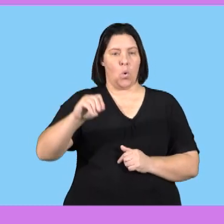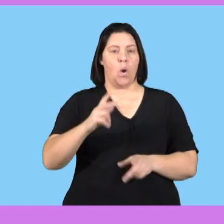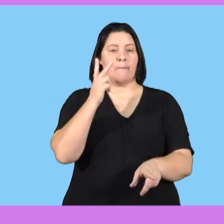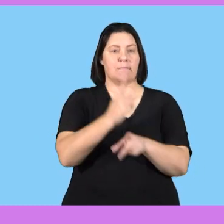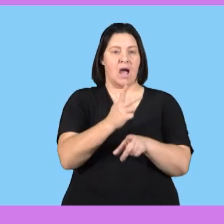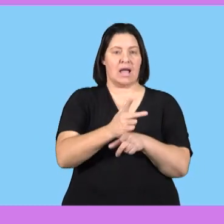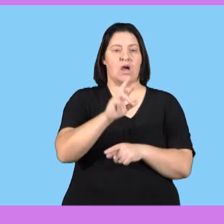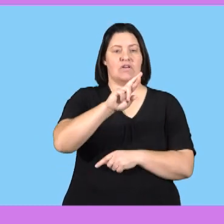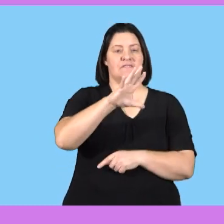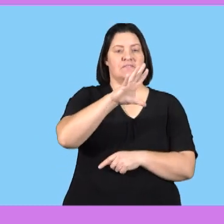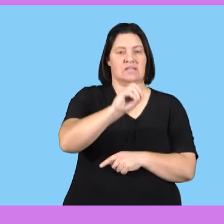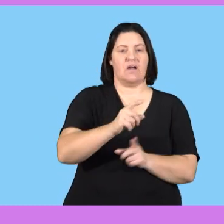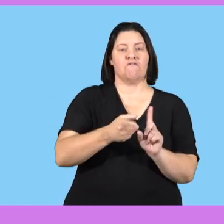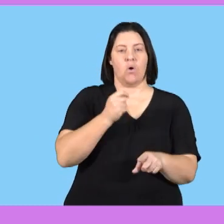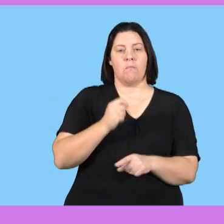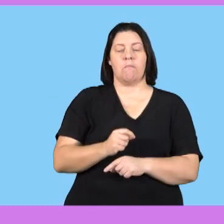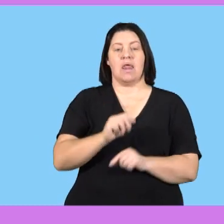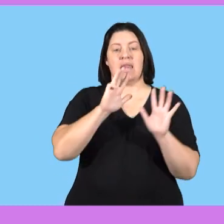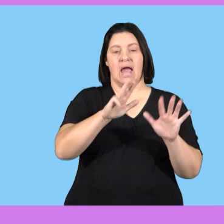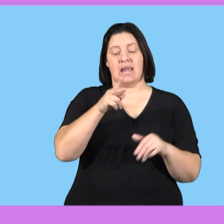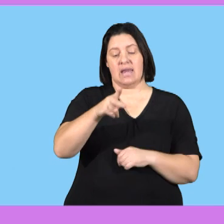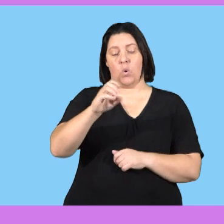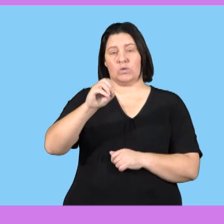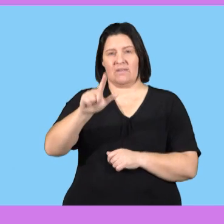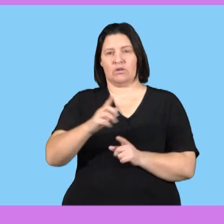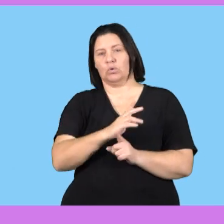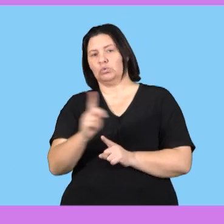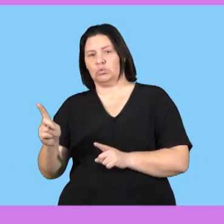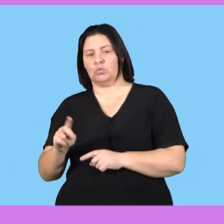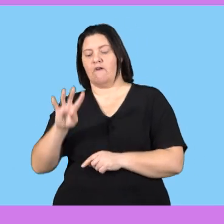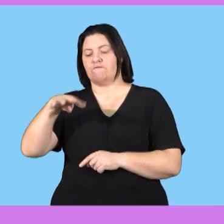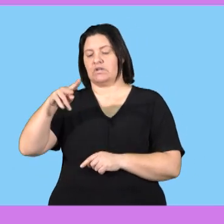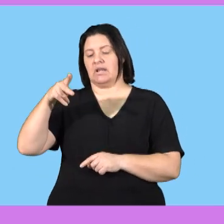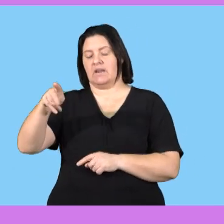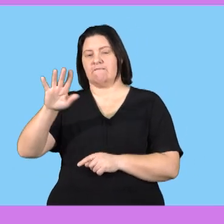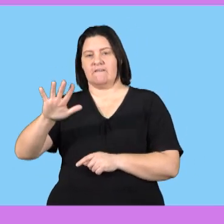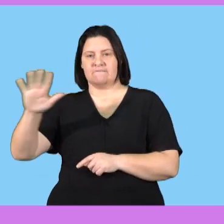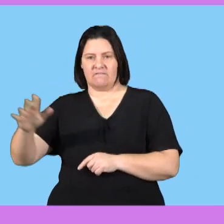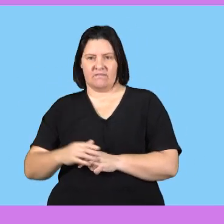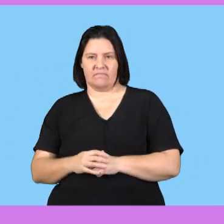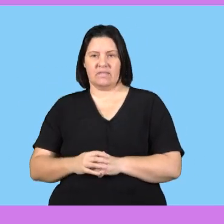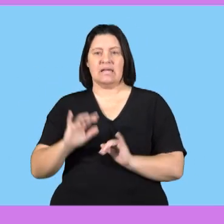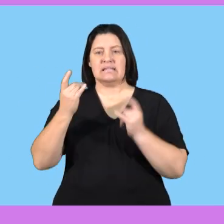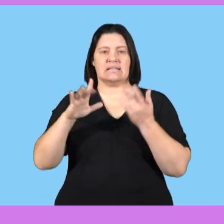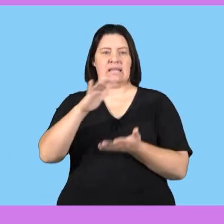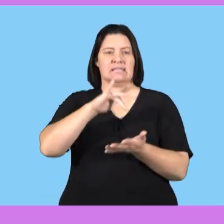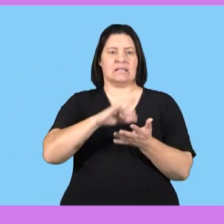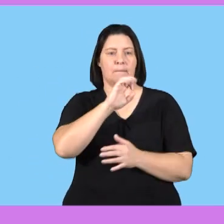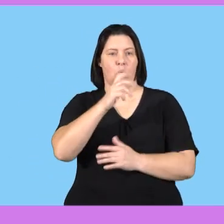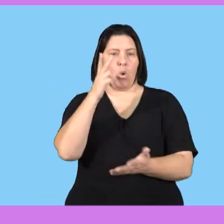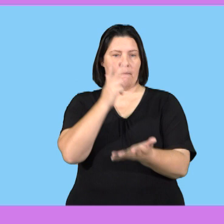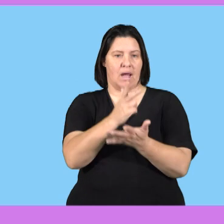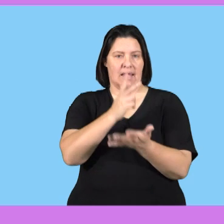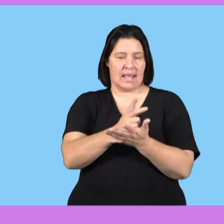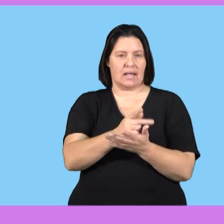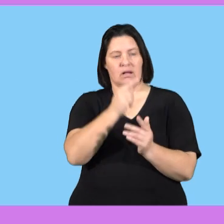from 7 minutes past 9 to 5 minutes to 3 in the afternoon. Use the city centre mall parking tariffs, that's now